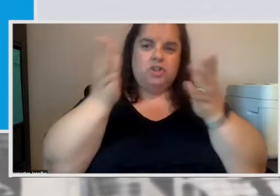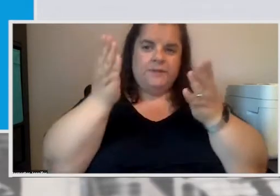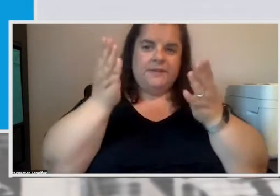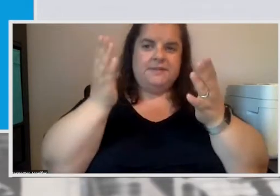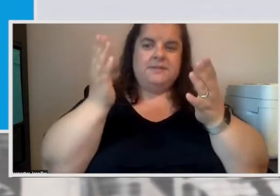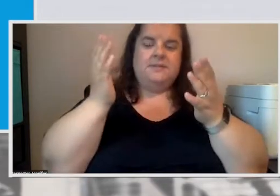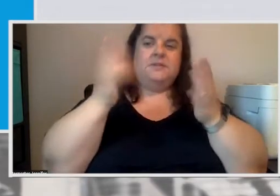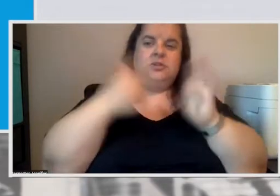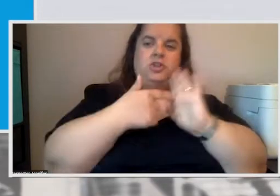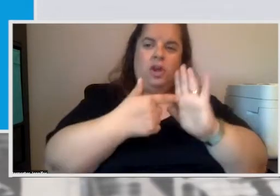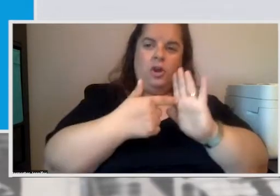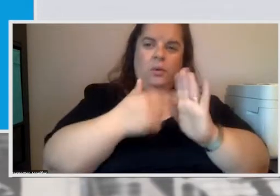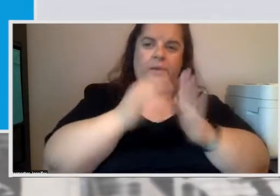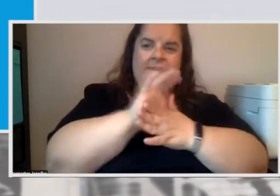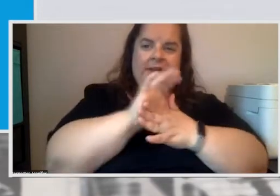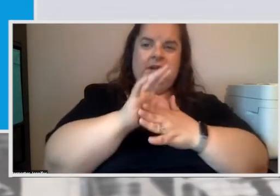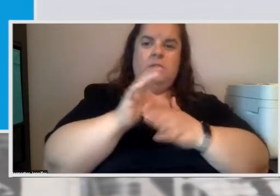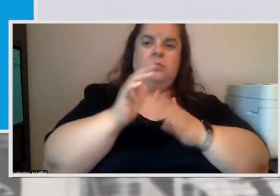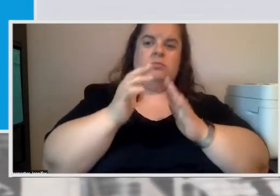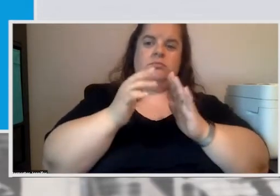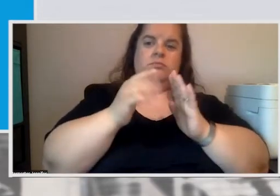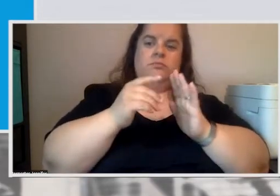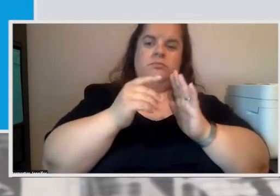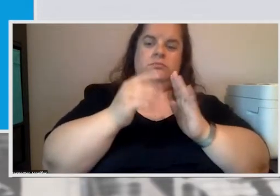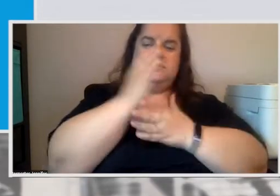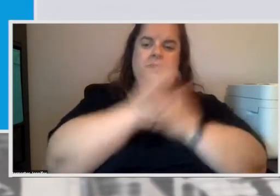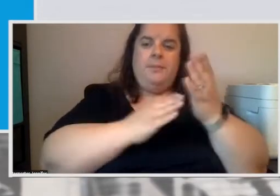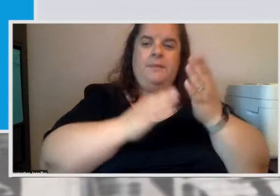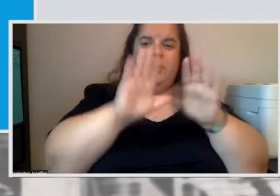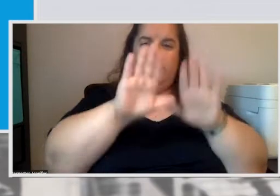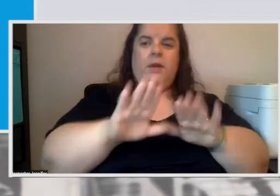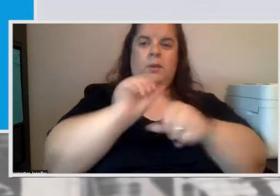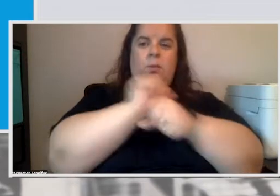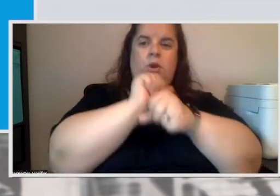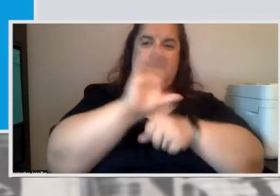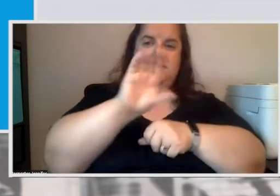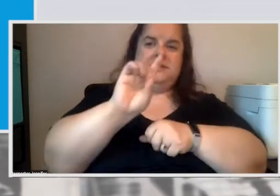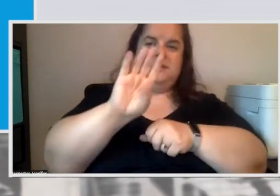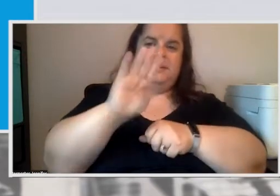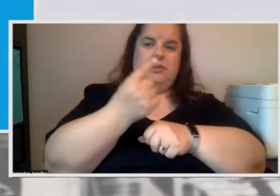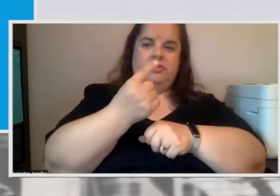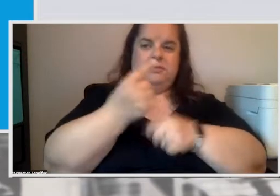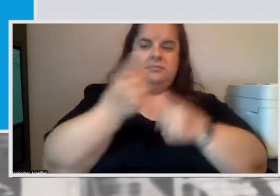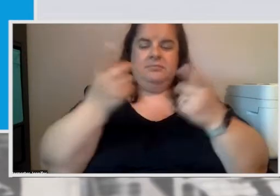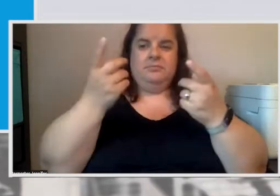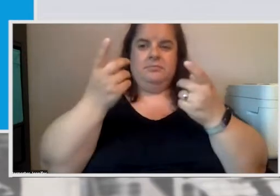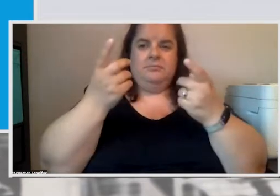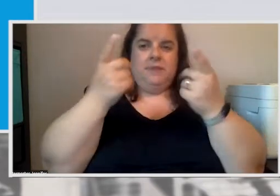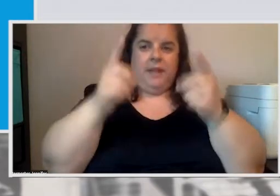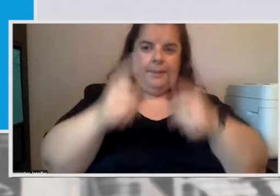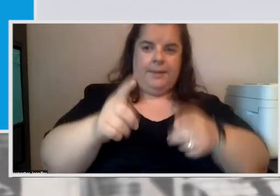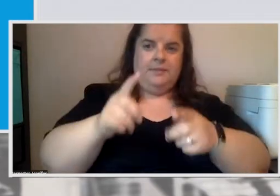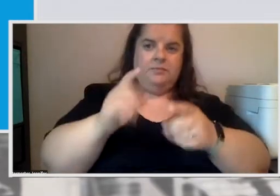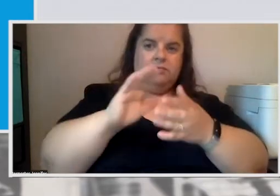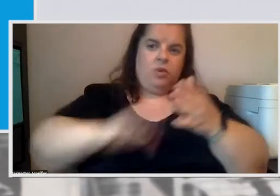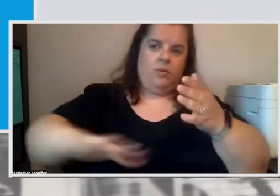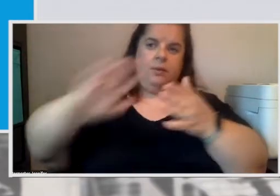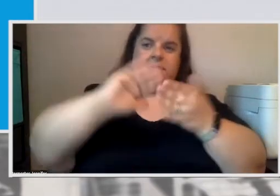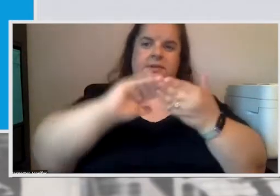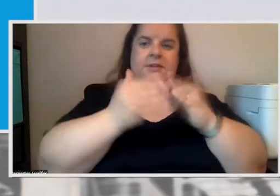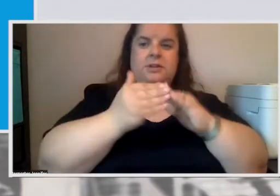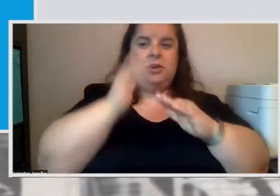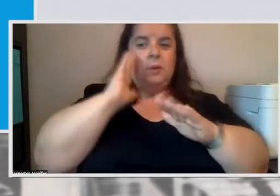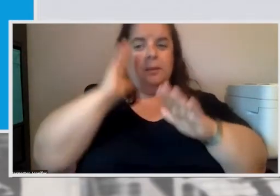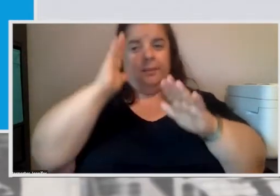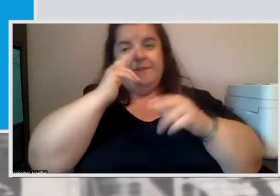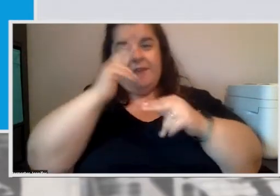to highlight some of the great work that groups are doing throughout the city. So that'll be fun to work on for everyone. And it'll be fun, hopefully next year, to